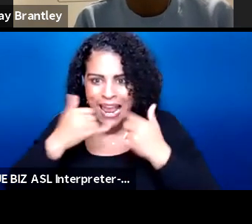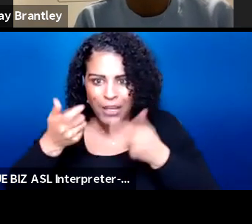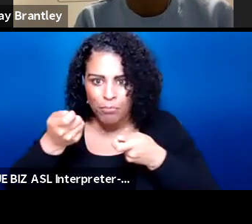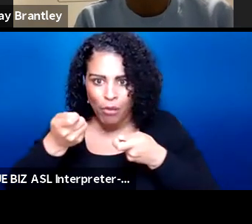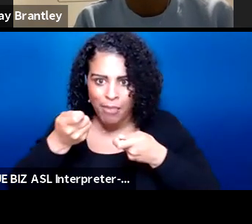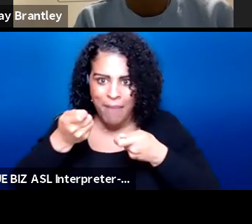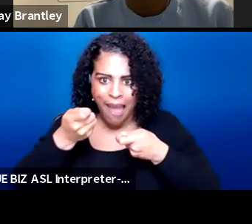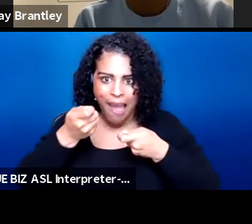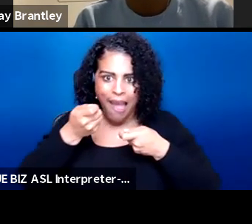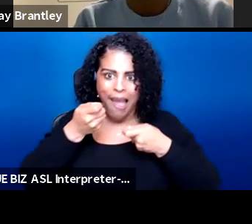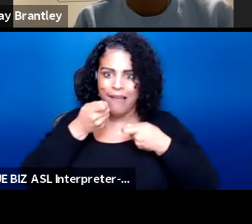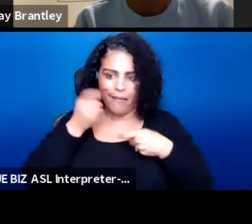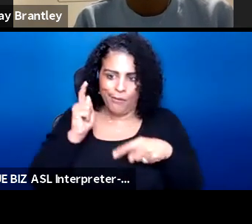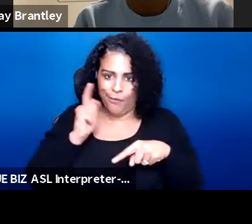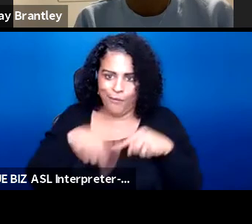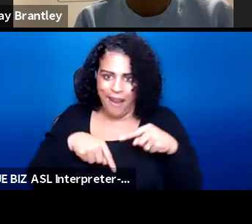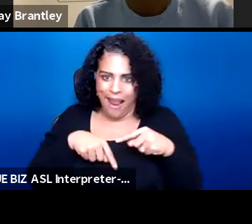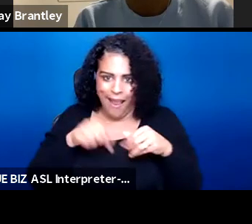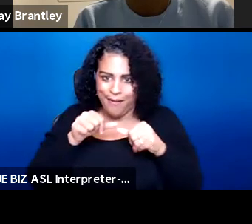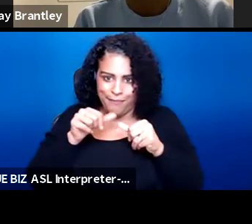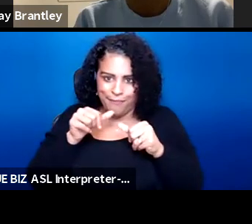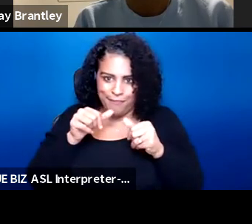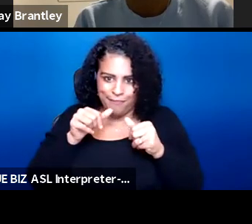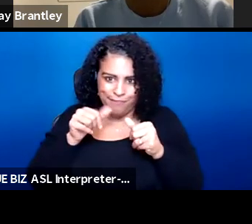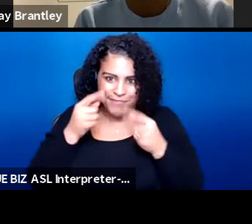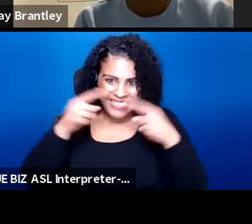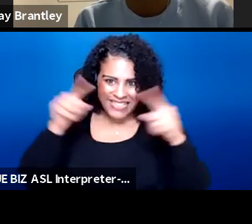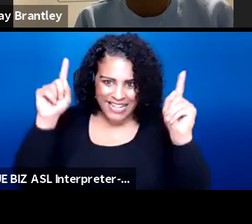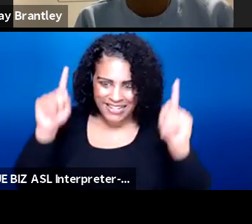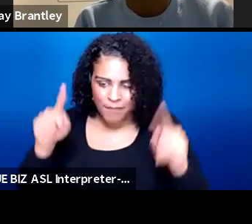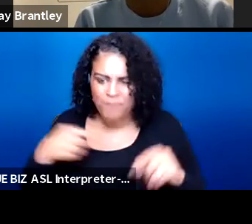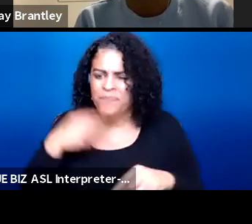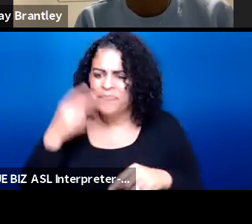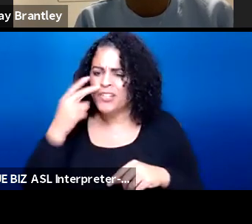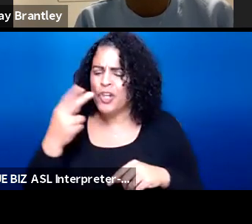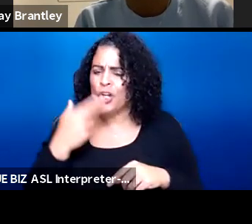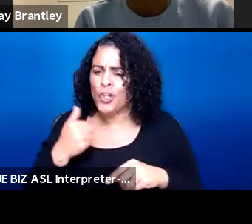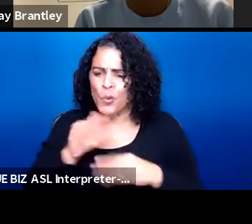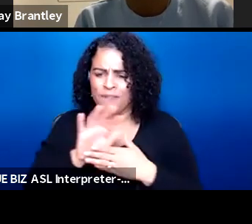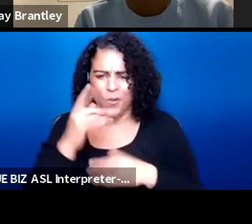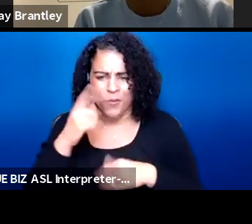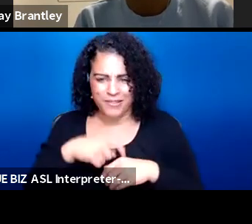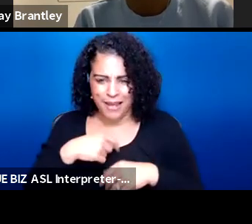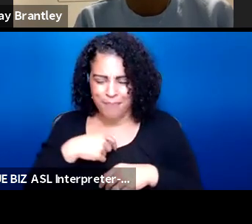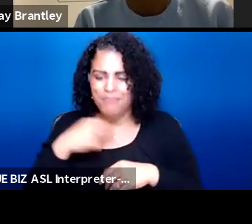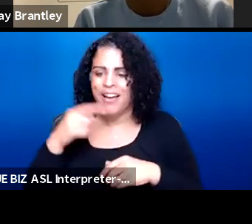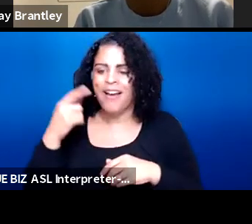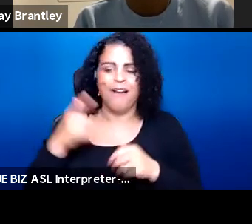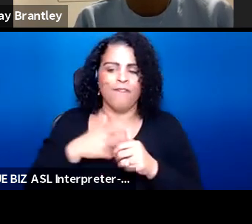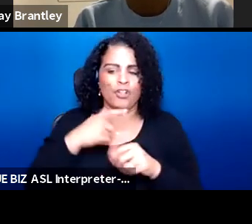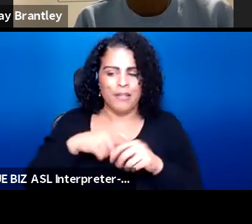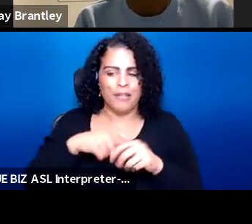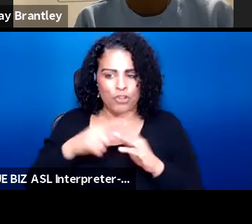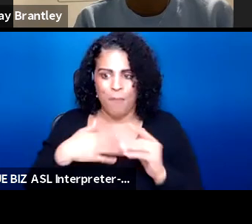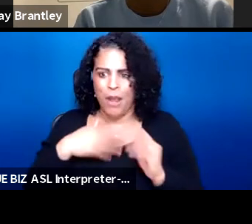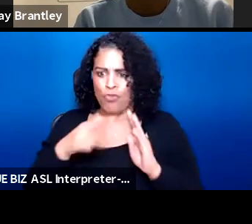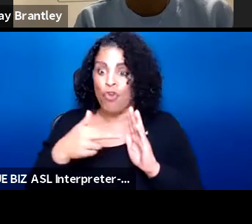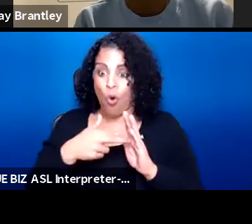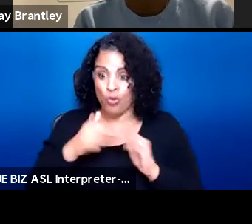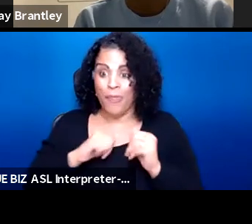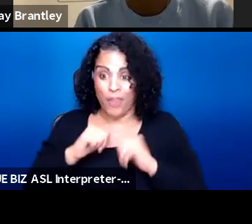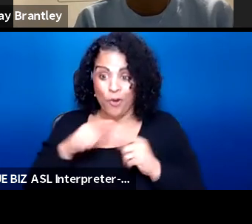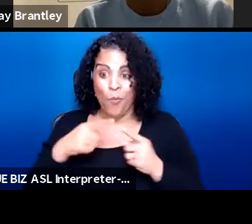back. And it's like, I saw this really cute video one time, because when I first started my role to theater, when I came to